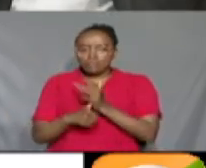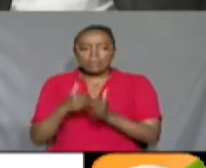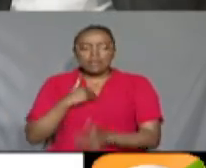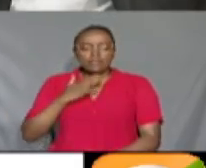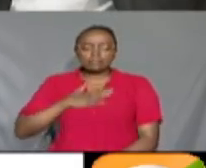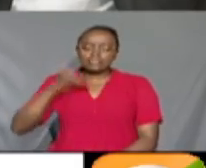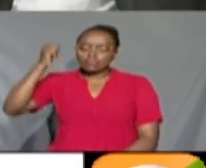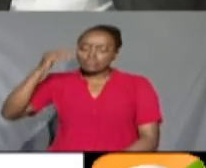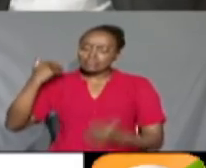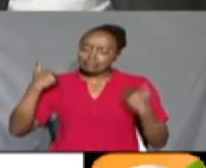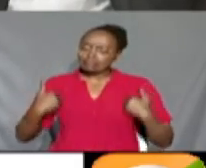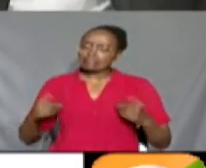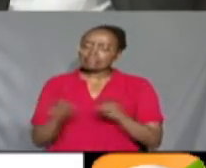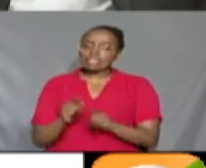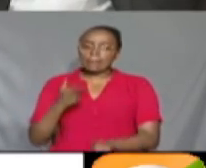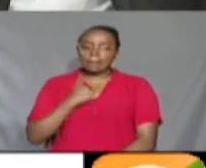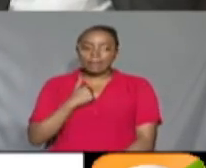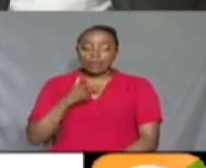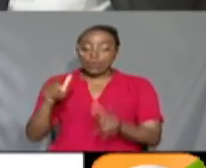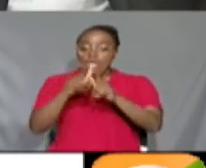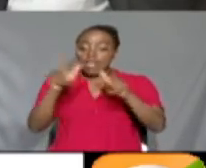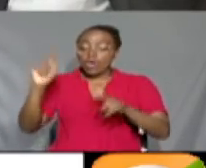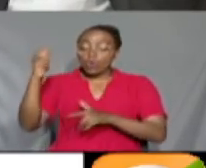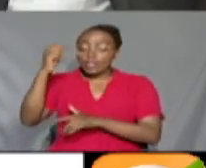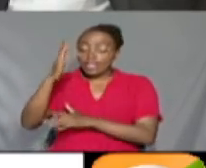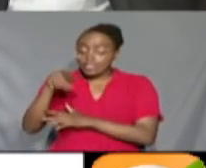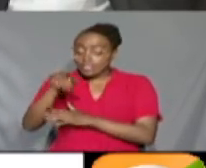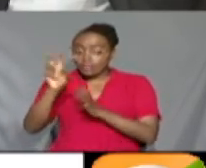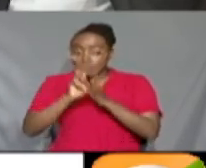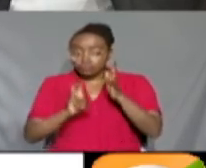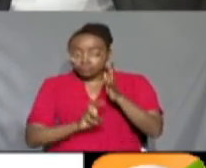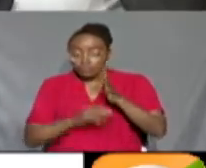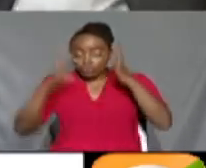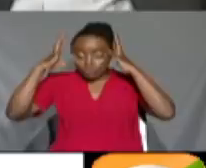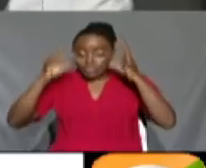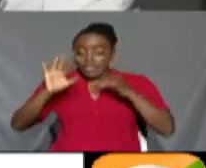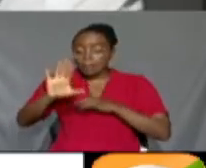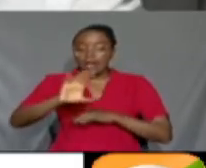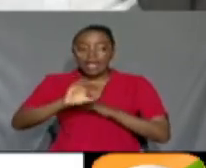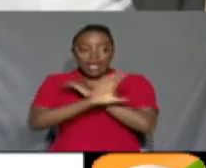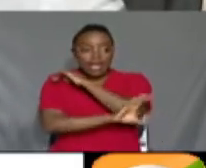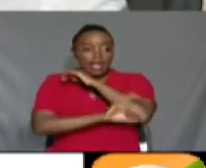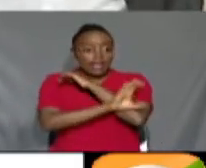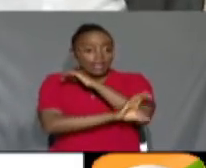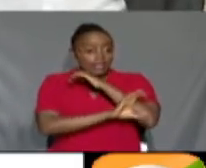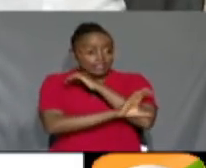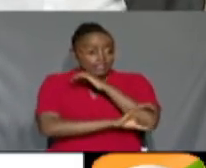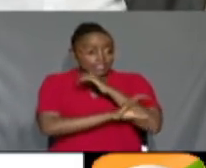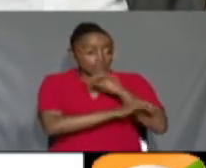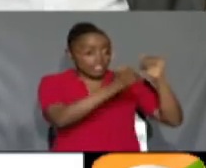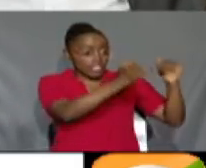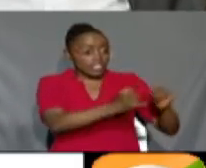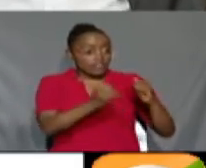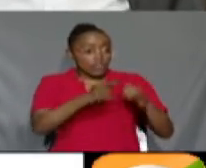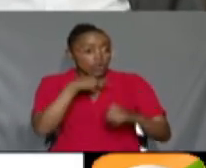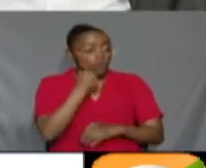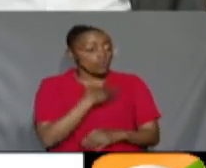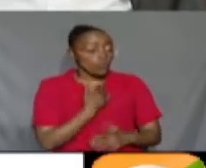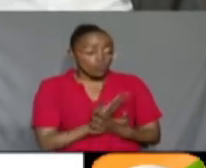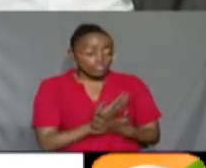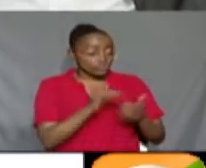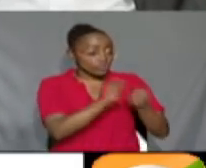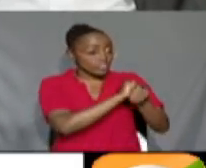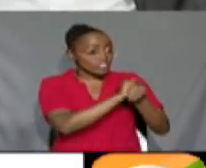politicians like me and others, let's give Kenyans time to decide for their country. Thank you. You are playing into the hands of the individuals who want to kill this